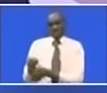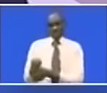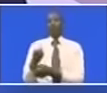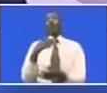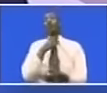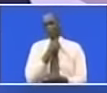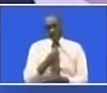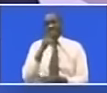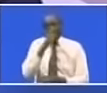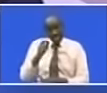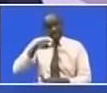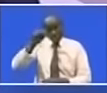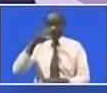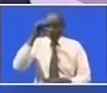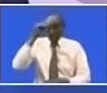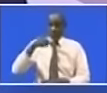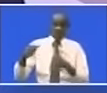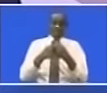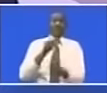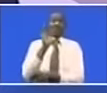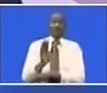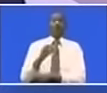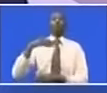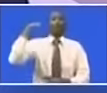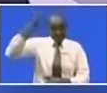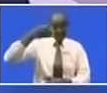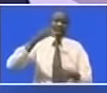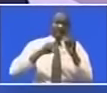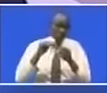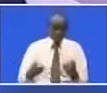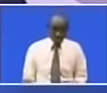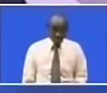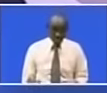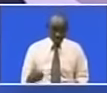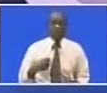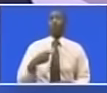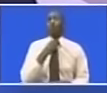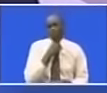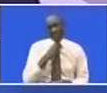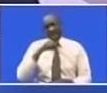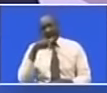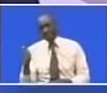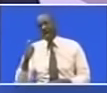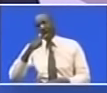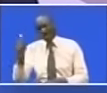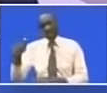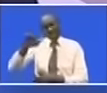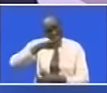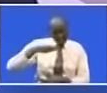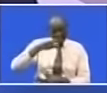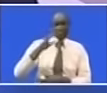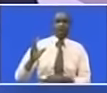to learn from those challenges for the next elections. We want the other areas in